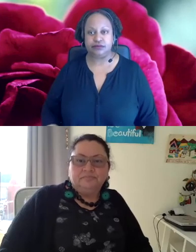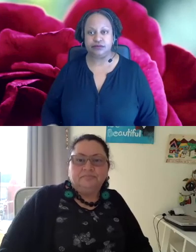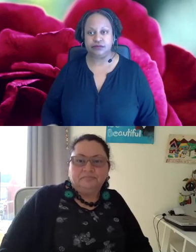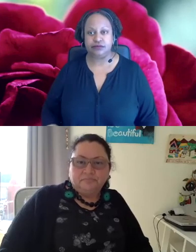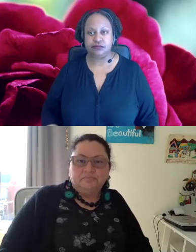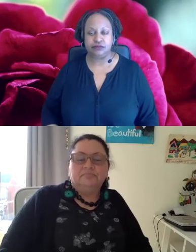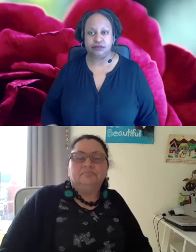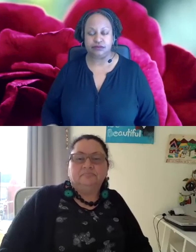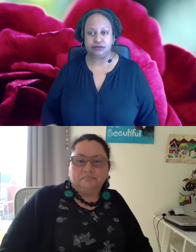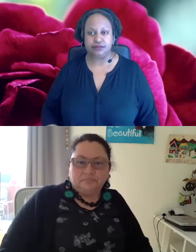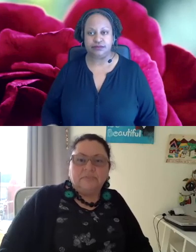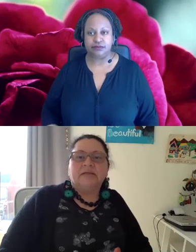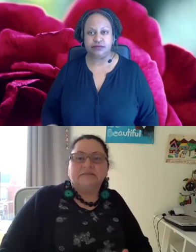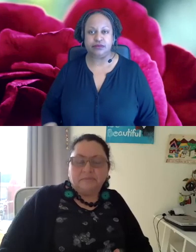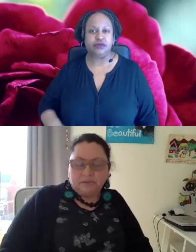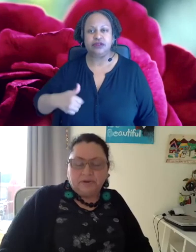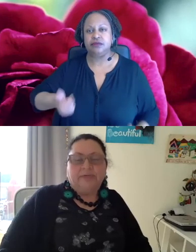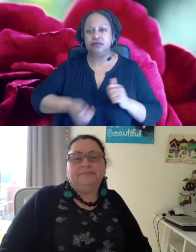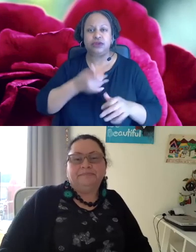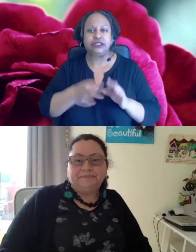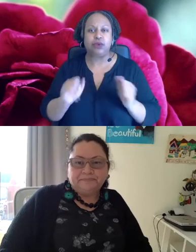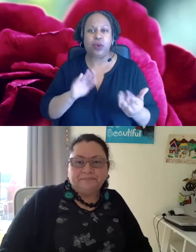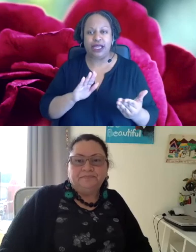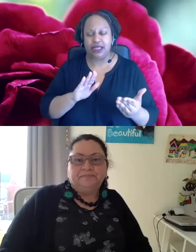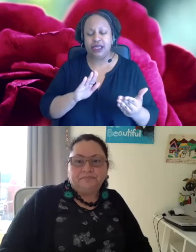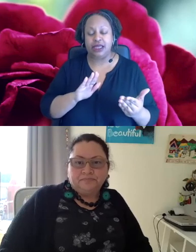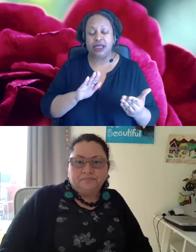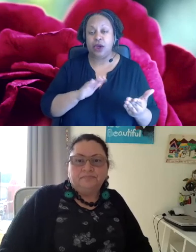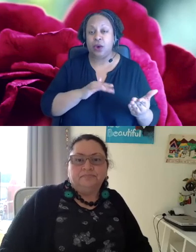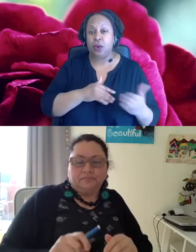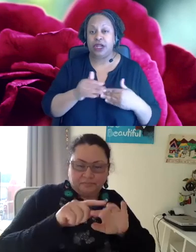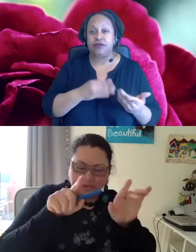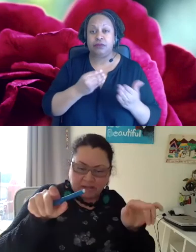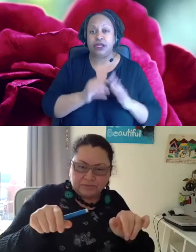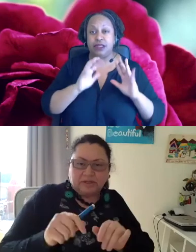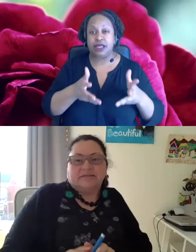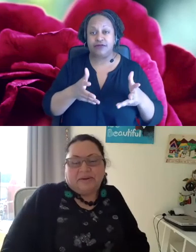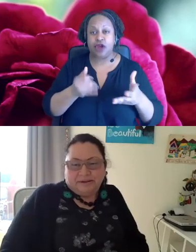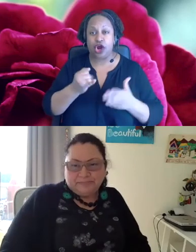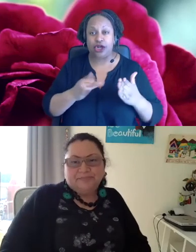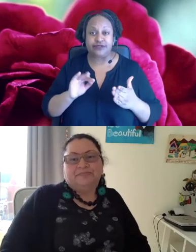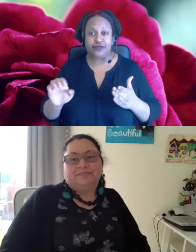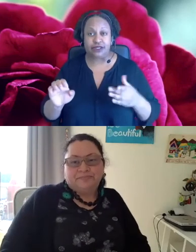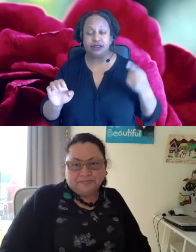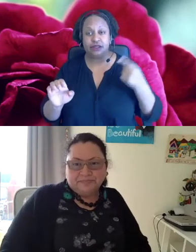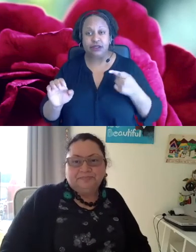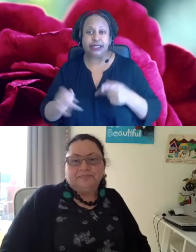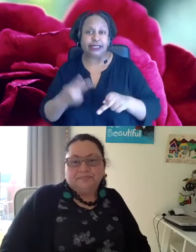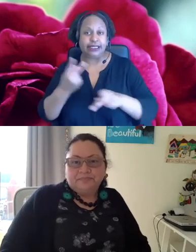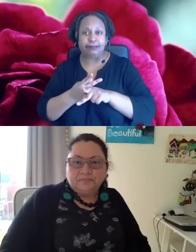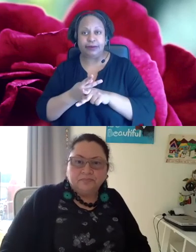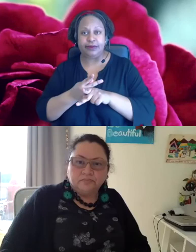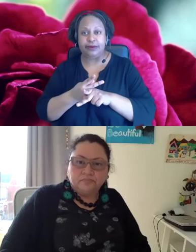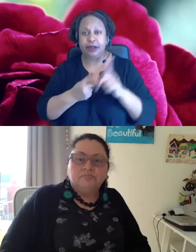that would be the simplest way to do it. Whatever is left over to them as an artist fee that they got to keep, because